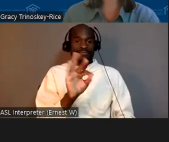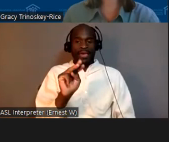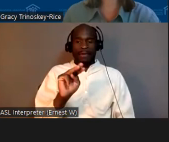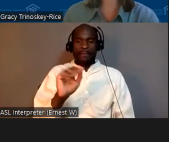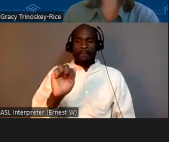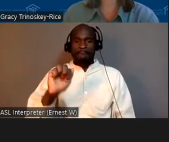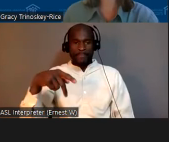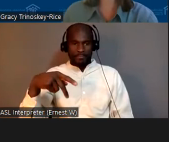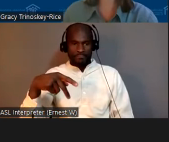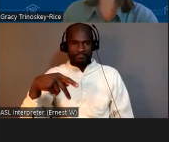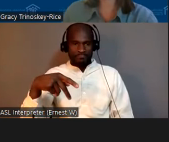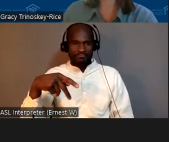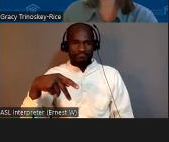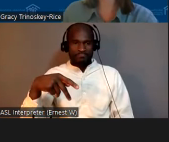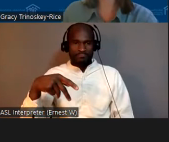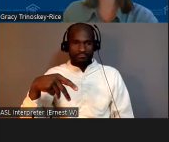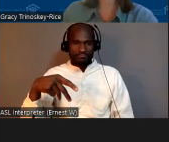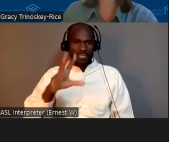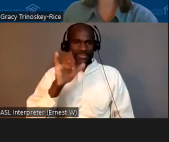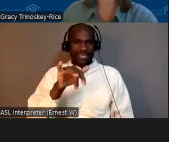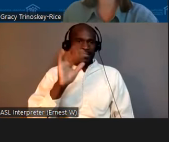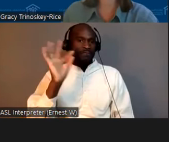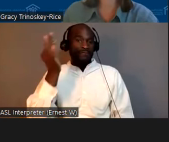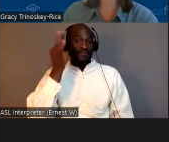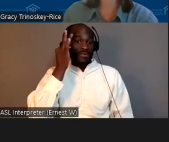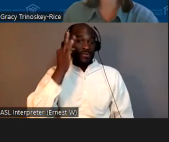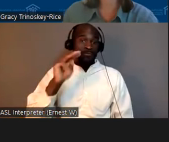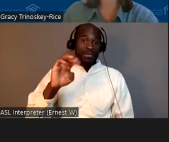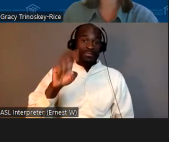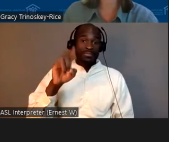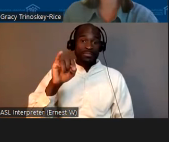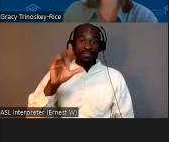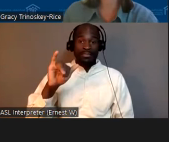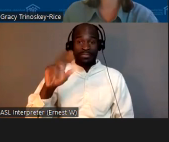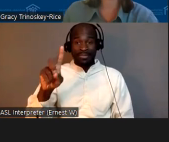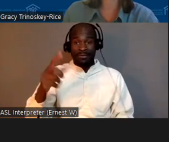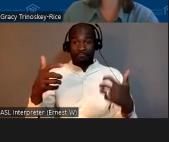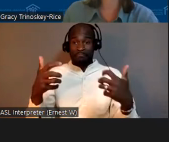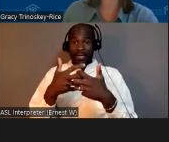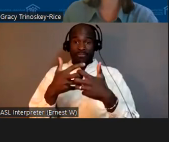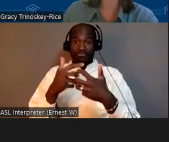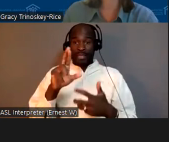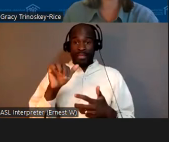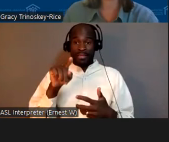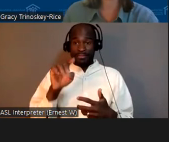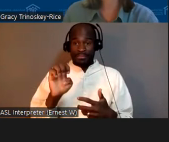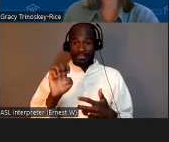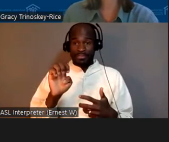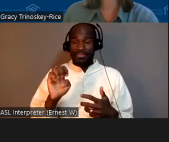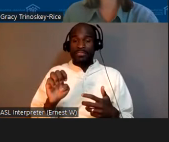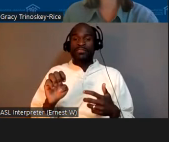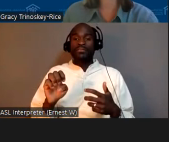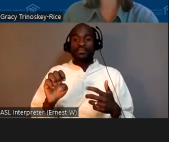And so in order to receive the enhanced FMAP to alleviate some fiscal stress during the